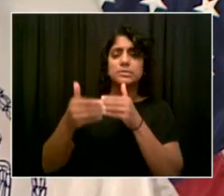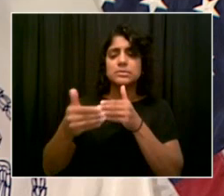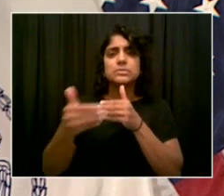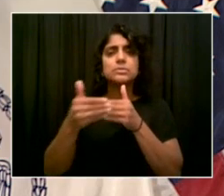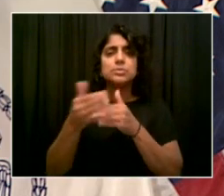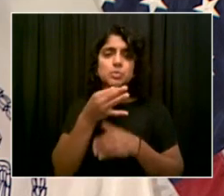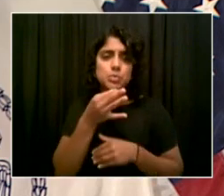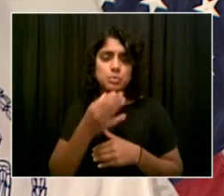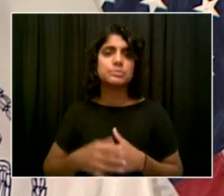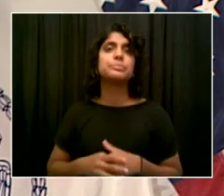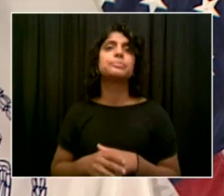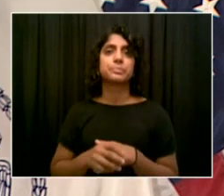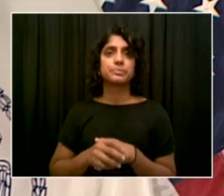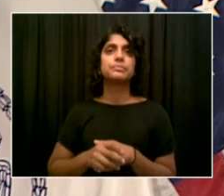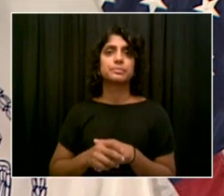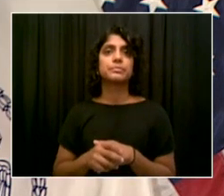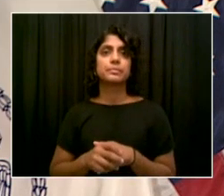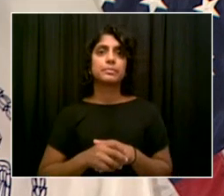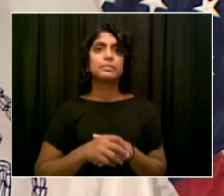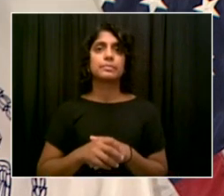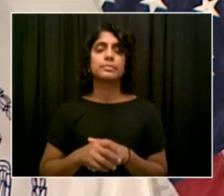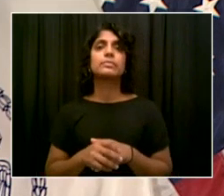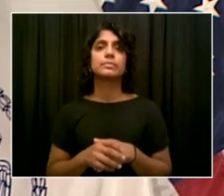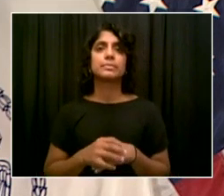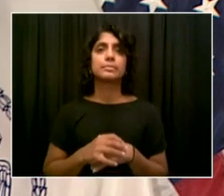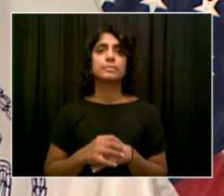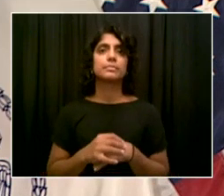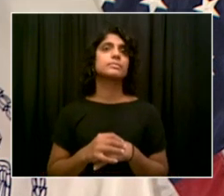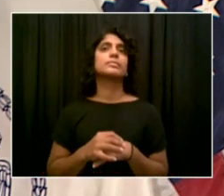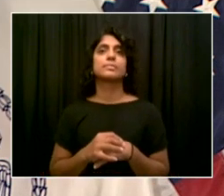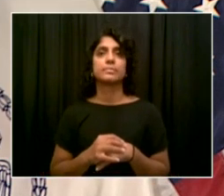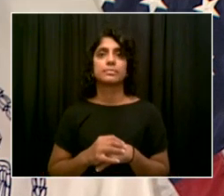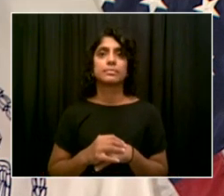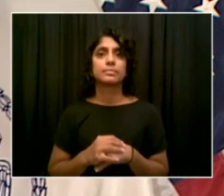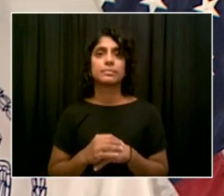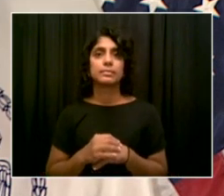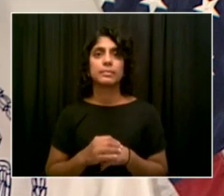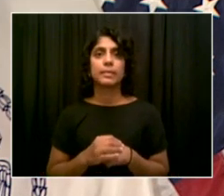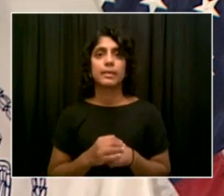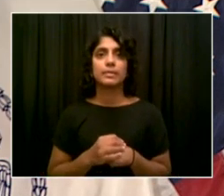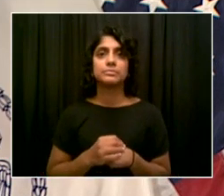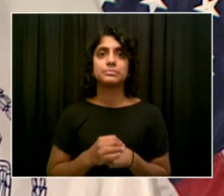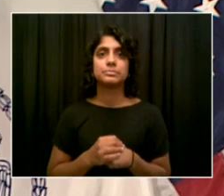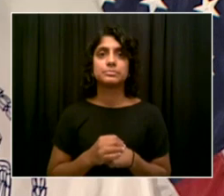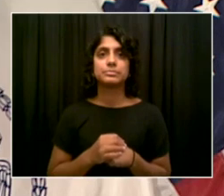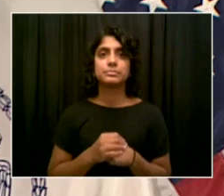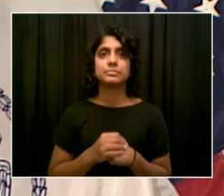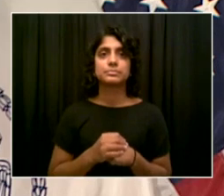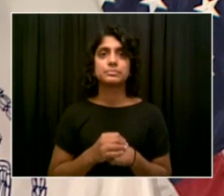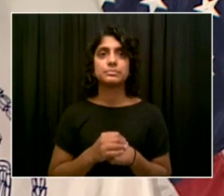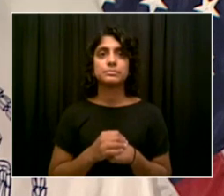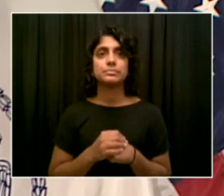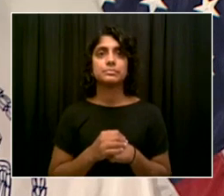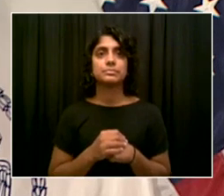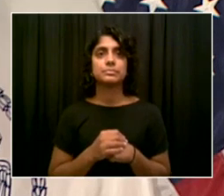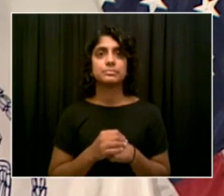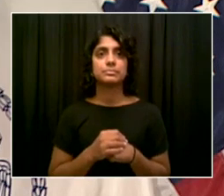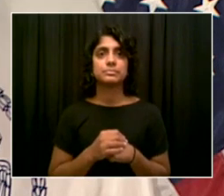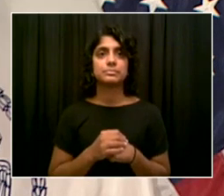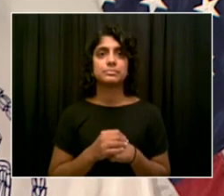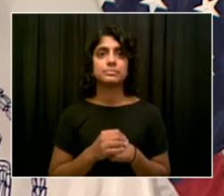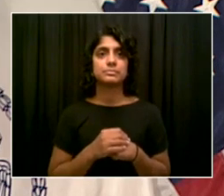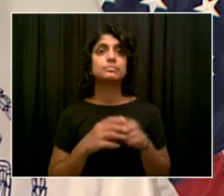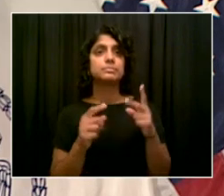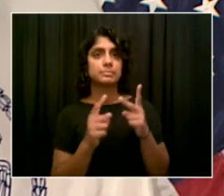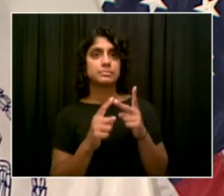around when will guidance be released for parents and students, and what are conversations like right now? Wait, say that again, Chloe. Just speak up a little more. I couldn't hear that